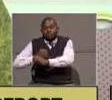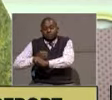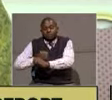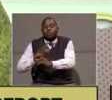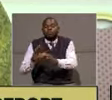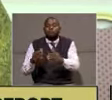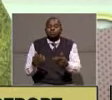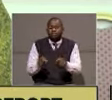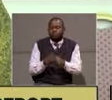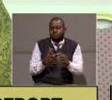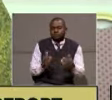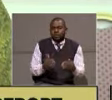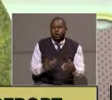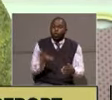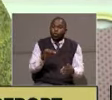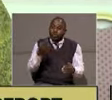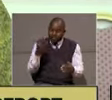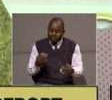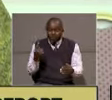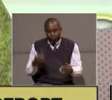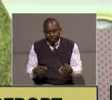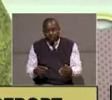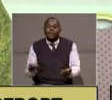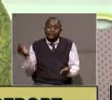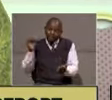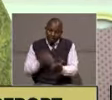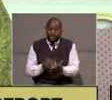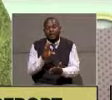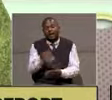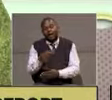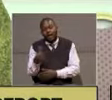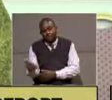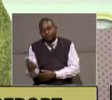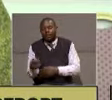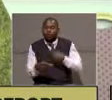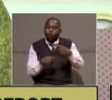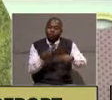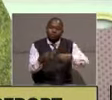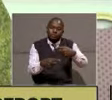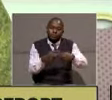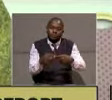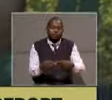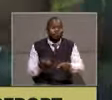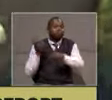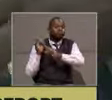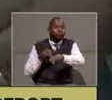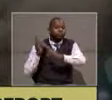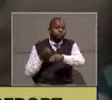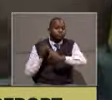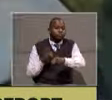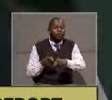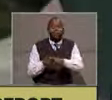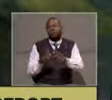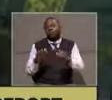report. The whole thing was, again, another continuation of mob justice. And